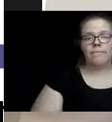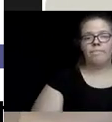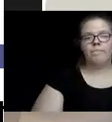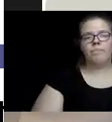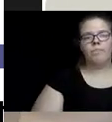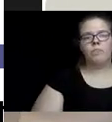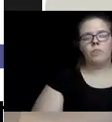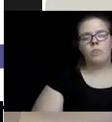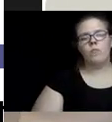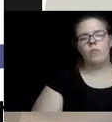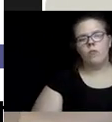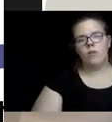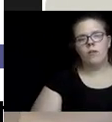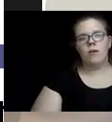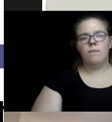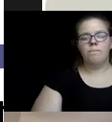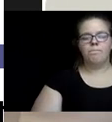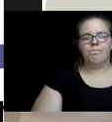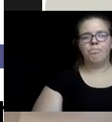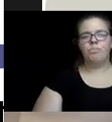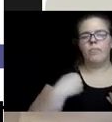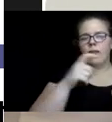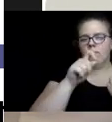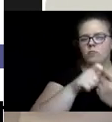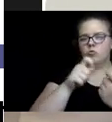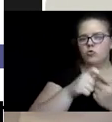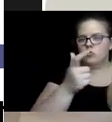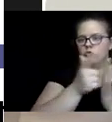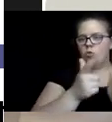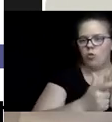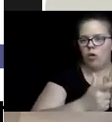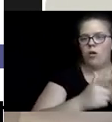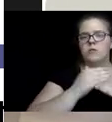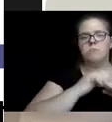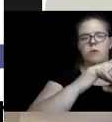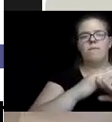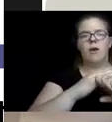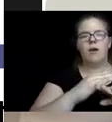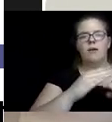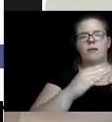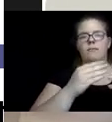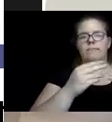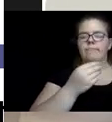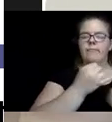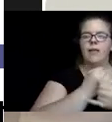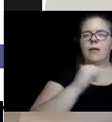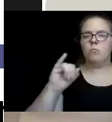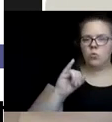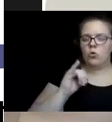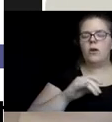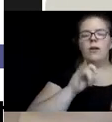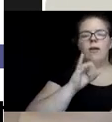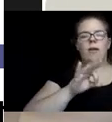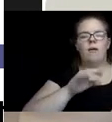are certain laws that do provide immunity if you are reporting in good faith. So under New